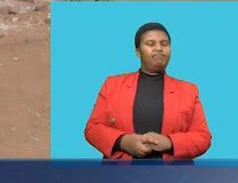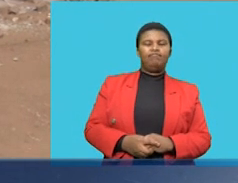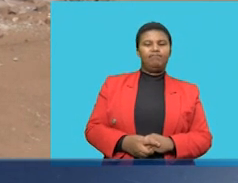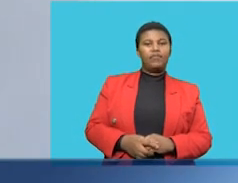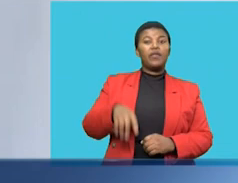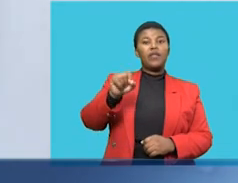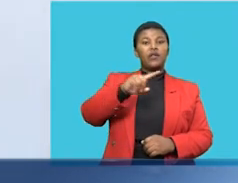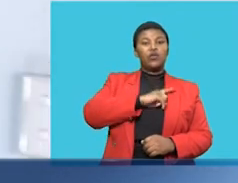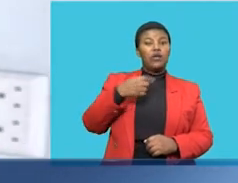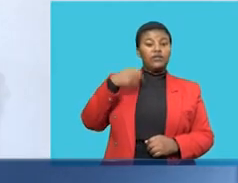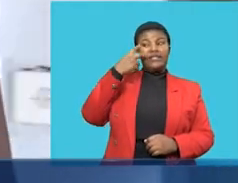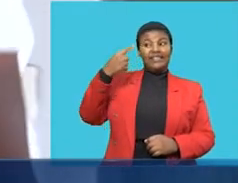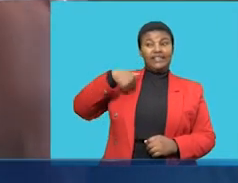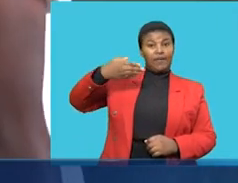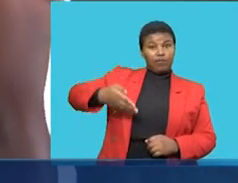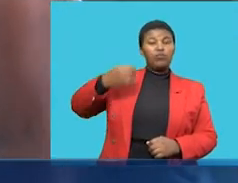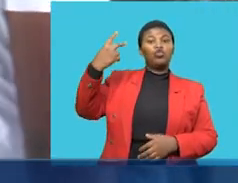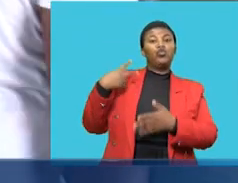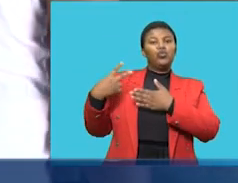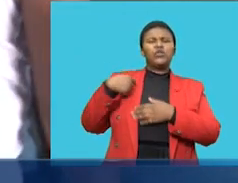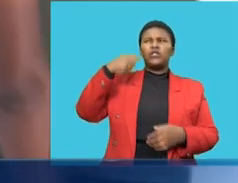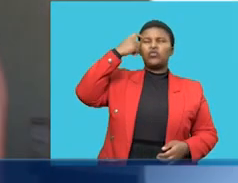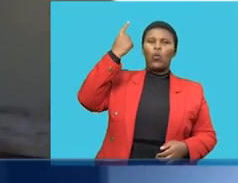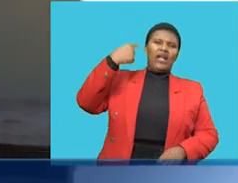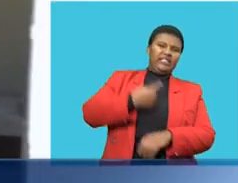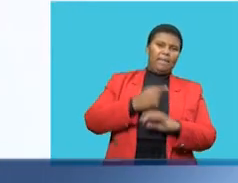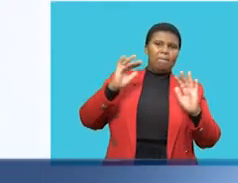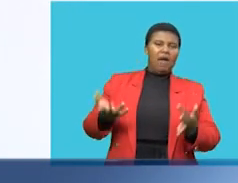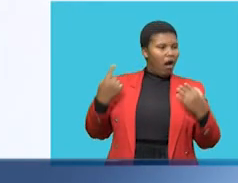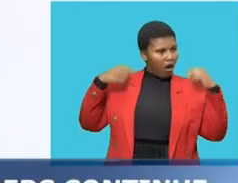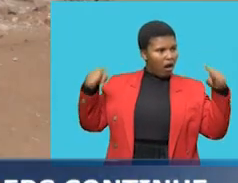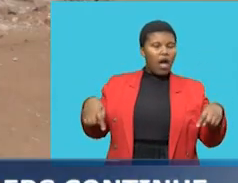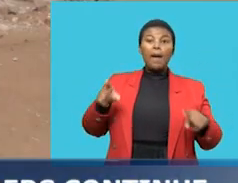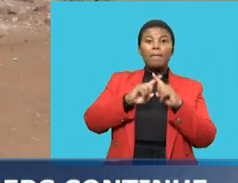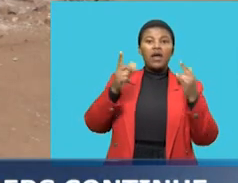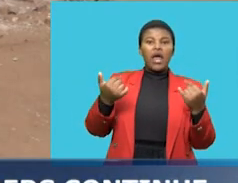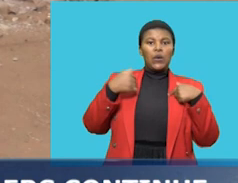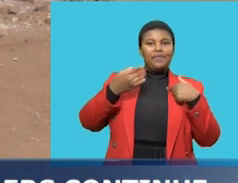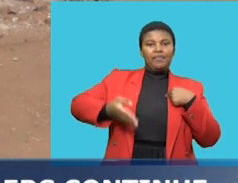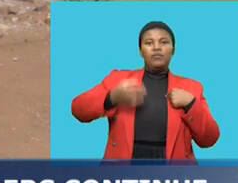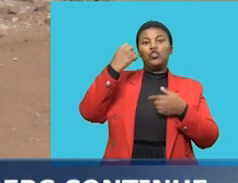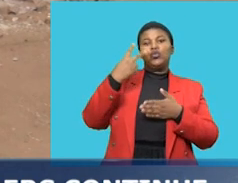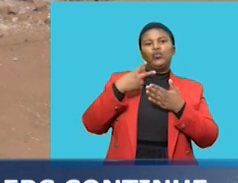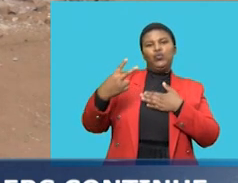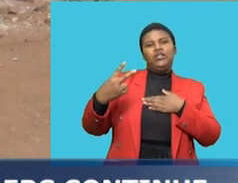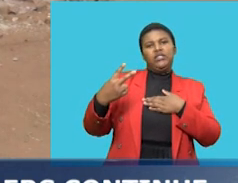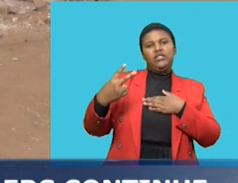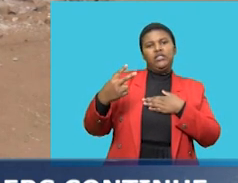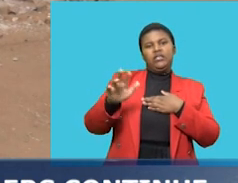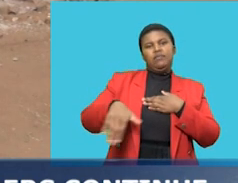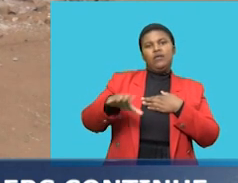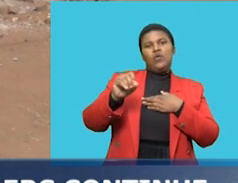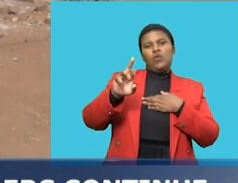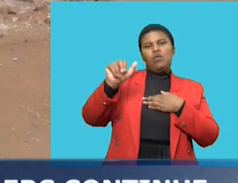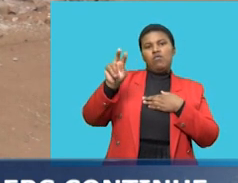It's 2 weeks we've been here. We thought we were here for 1 day. But now we are here in